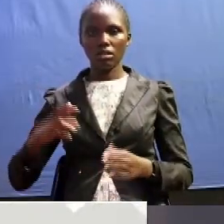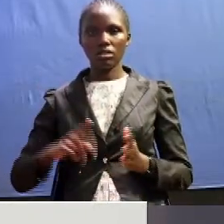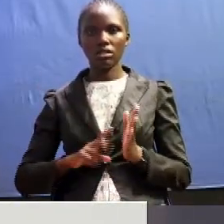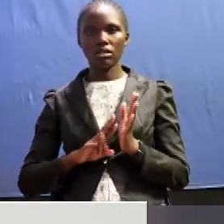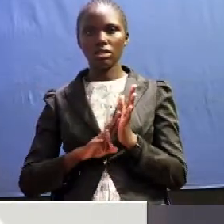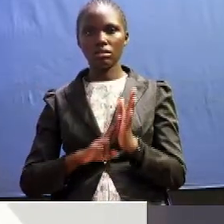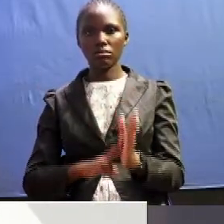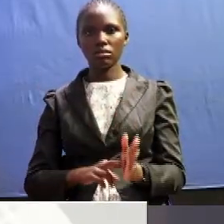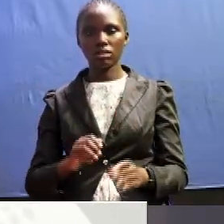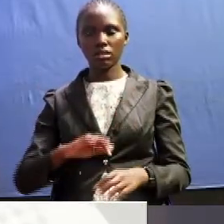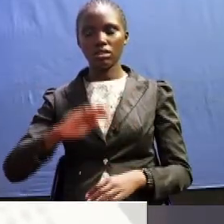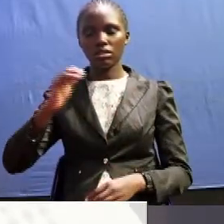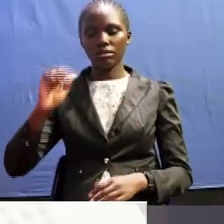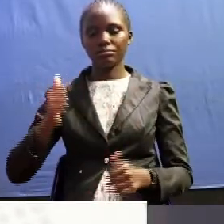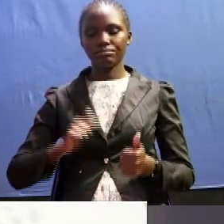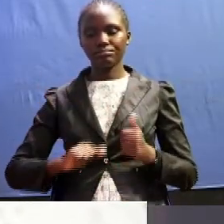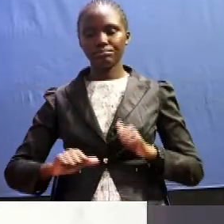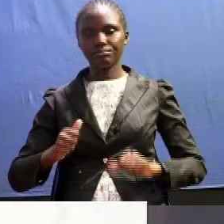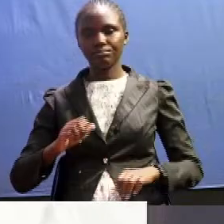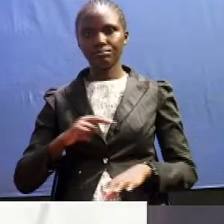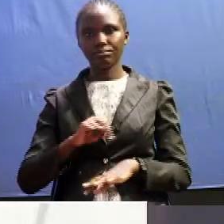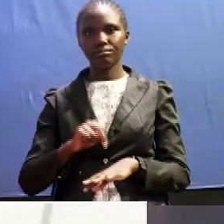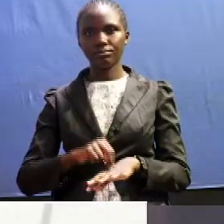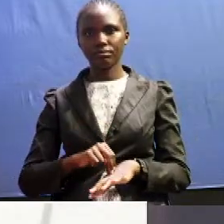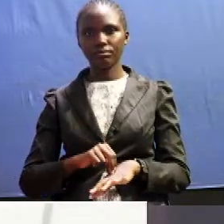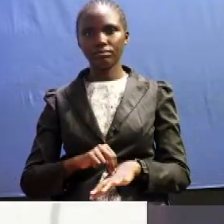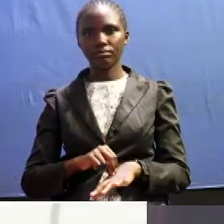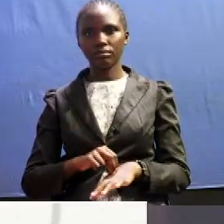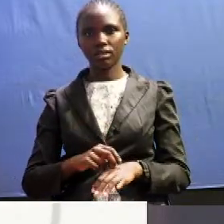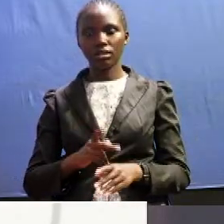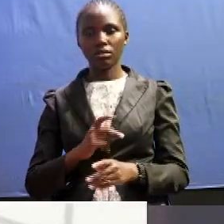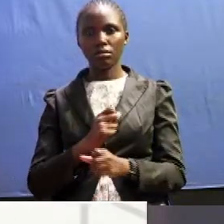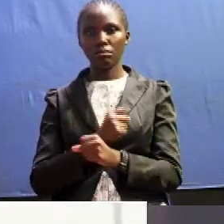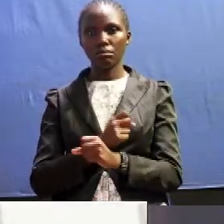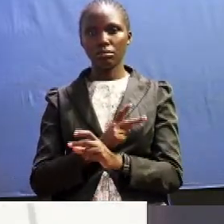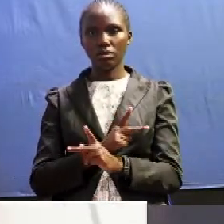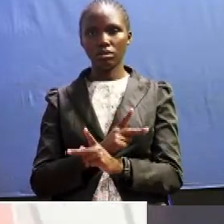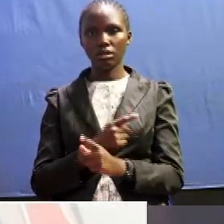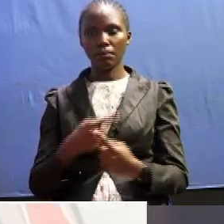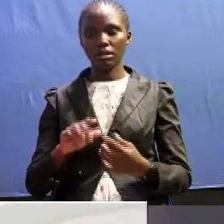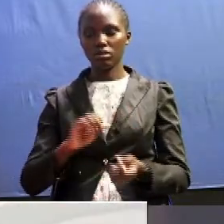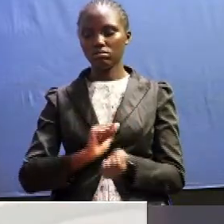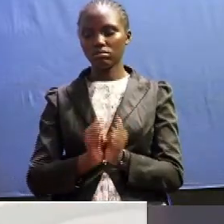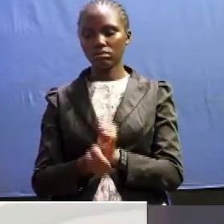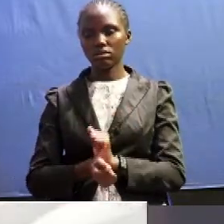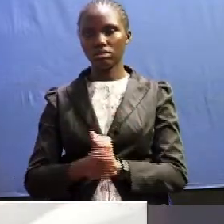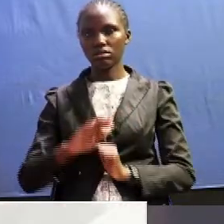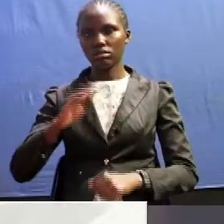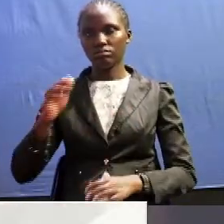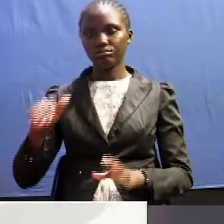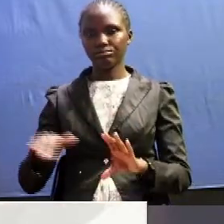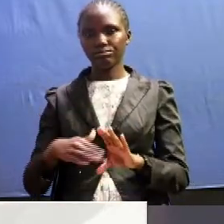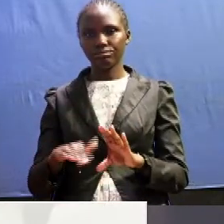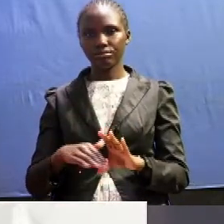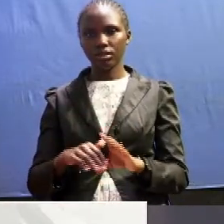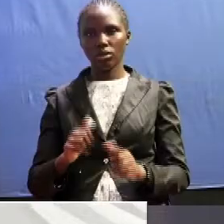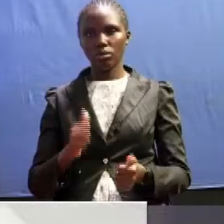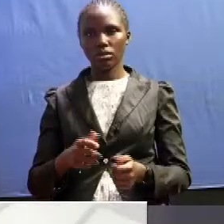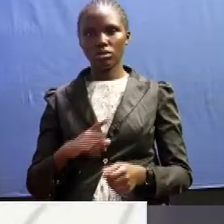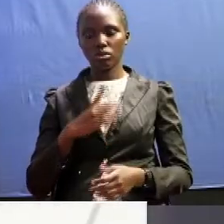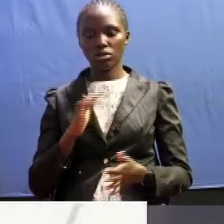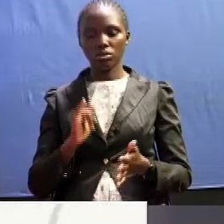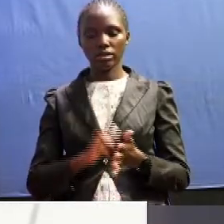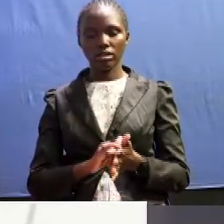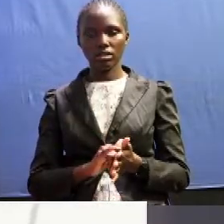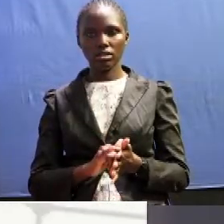National Assembly is altered, or changed by members of Parliament. I think this is something that we committed to ensuring